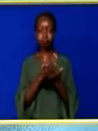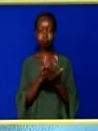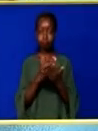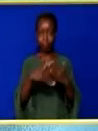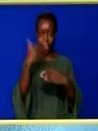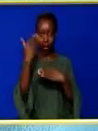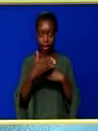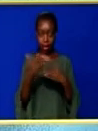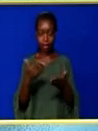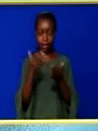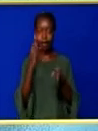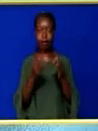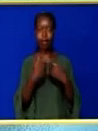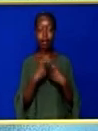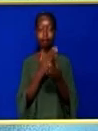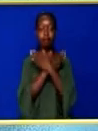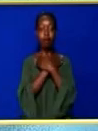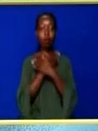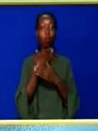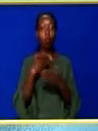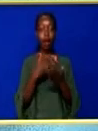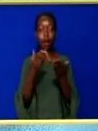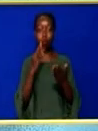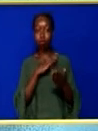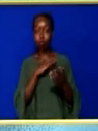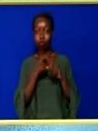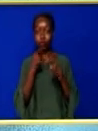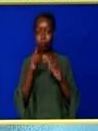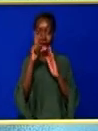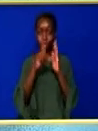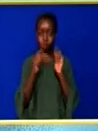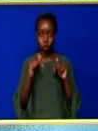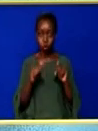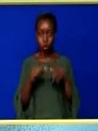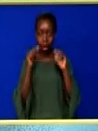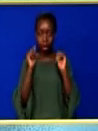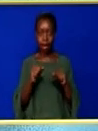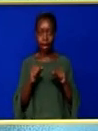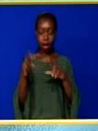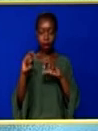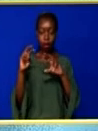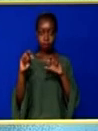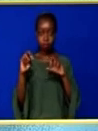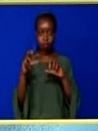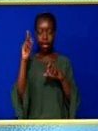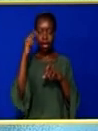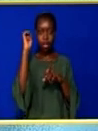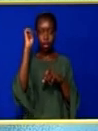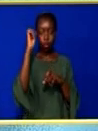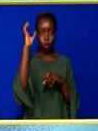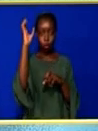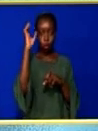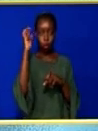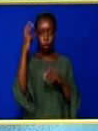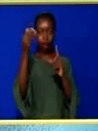this, maybe if you have a friend and you want them to also benefit as you, you can always go to our website, that is the Kenya Education Cloud, and you'll